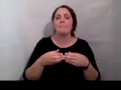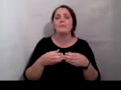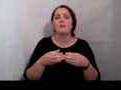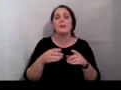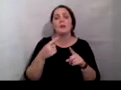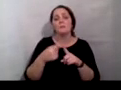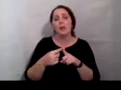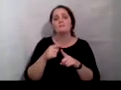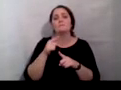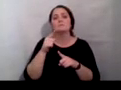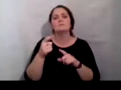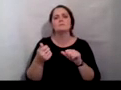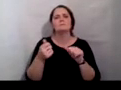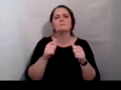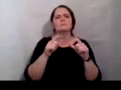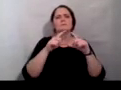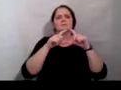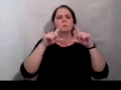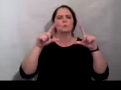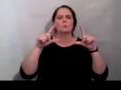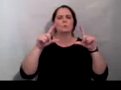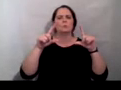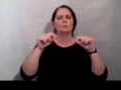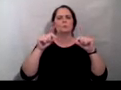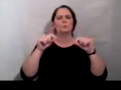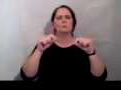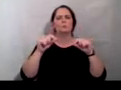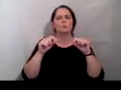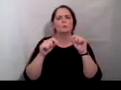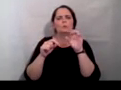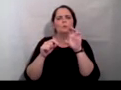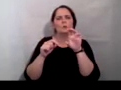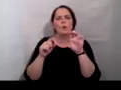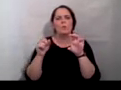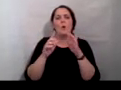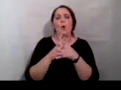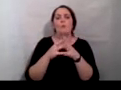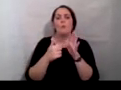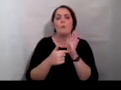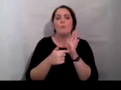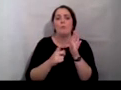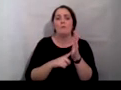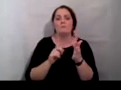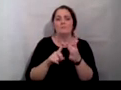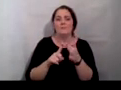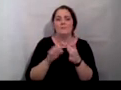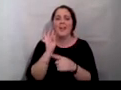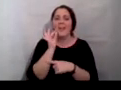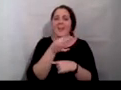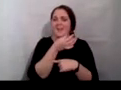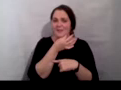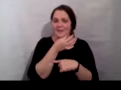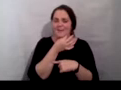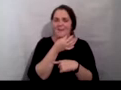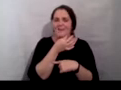Mavis Ngallametta also has a propensity for abstraction. This work here, white and yellow wattles in